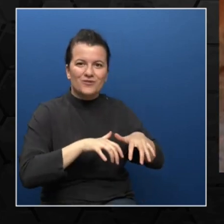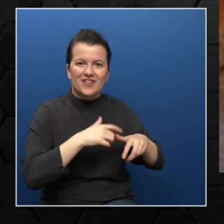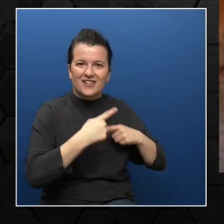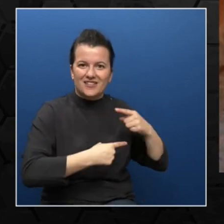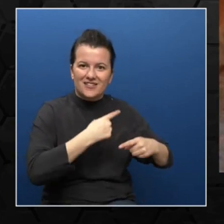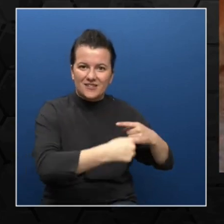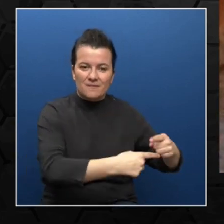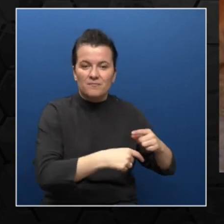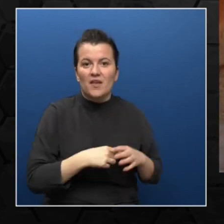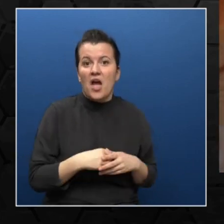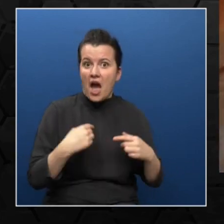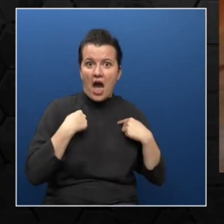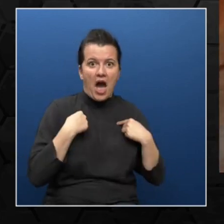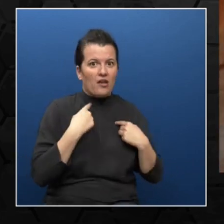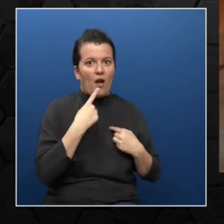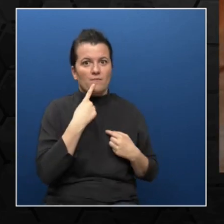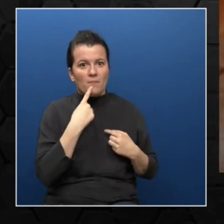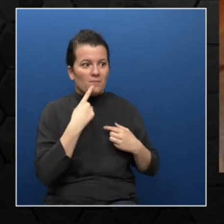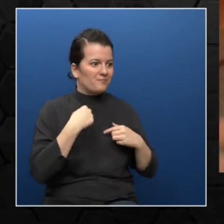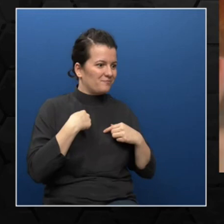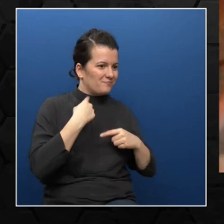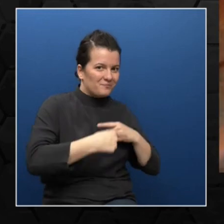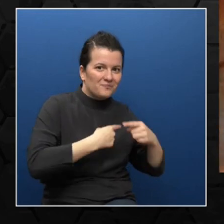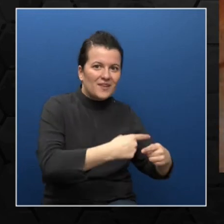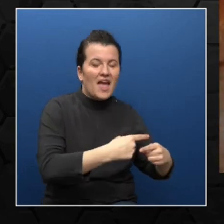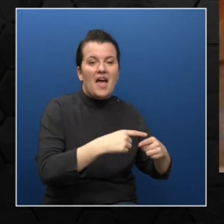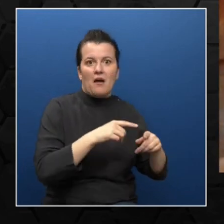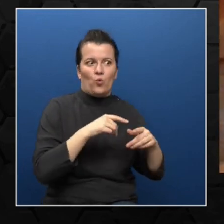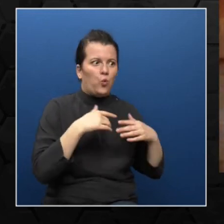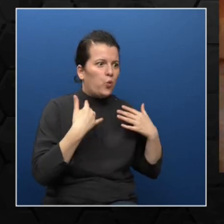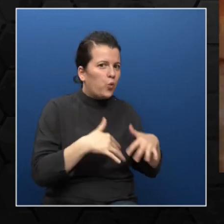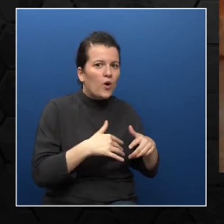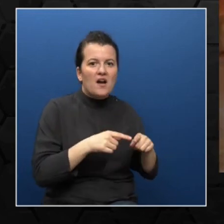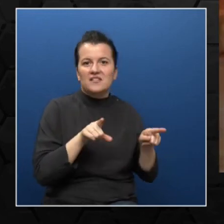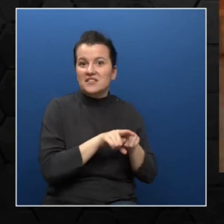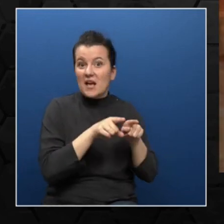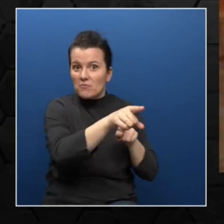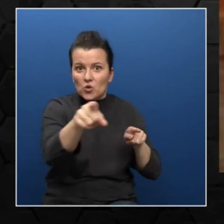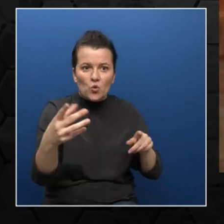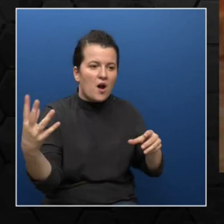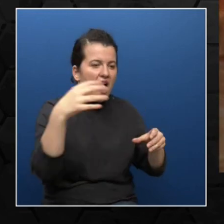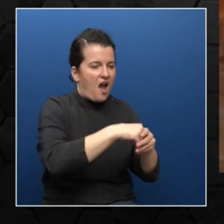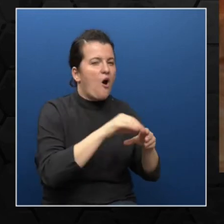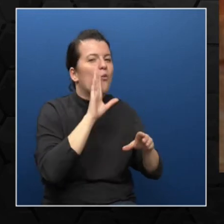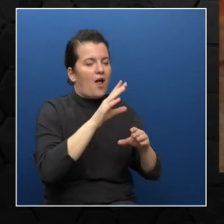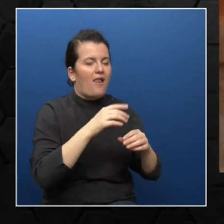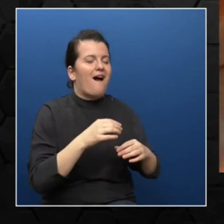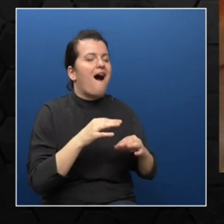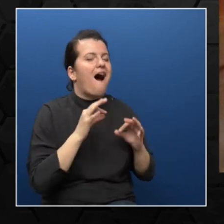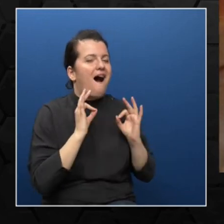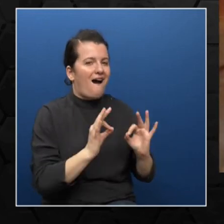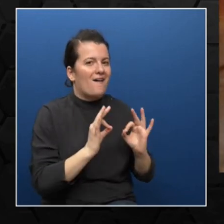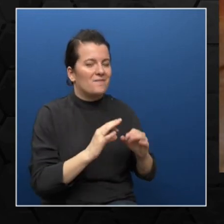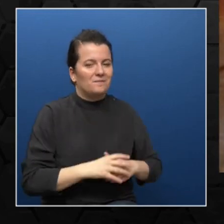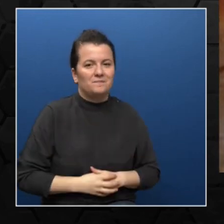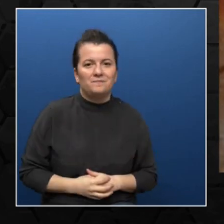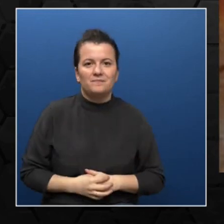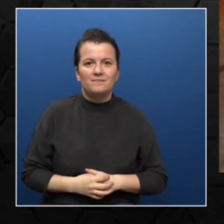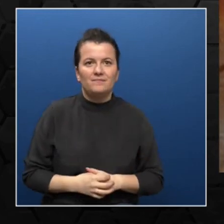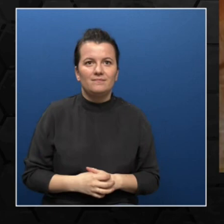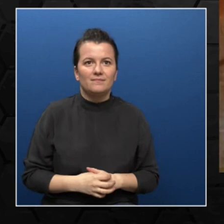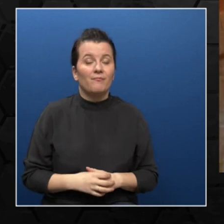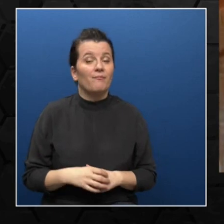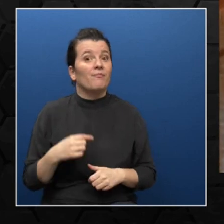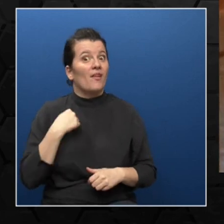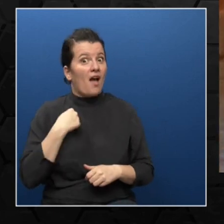lot. Yes, and I mean, I'm sure so many people are fascinated about this because I am so fascinated. That